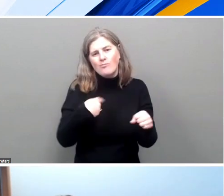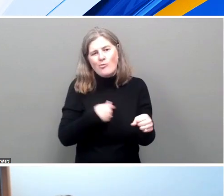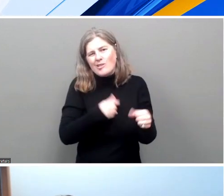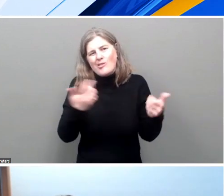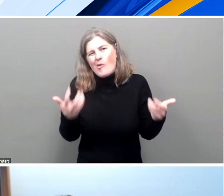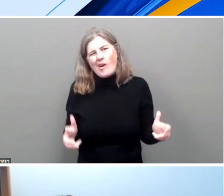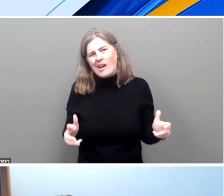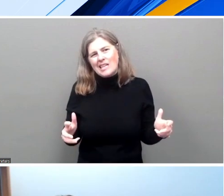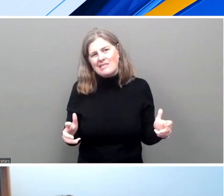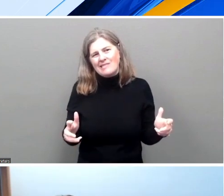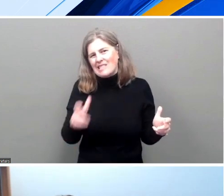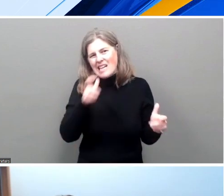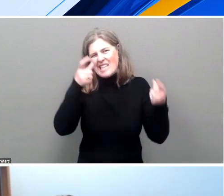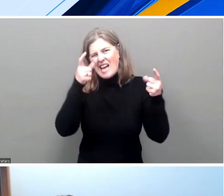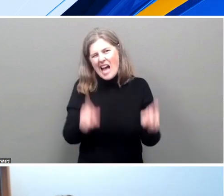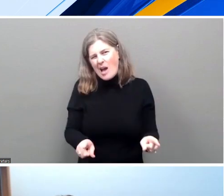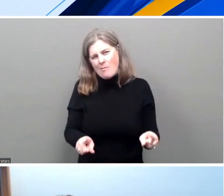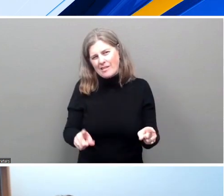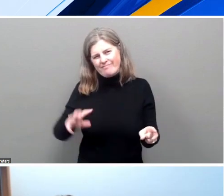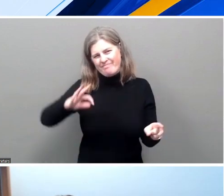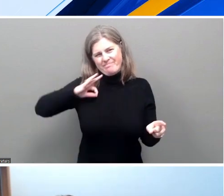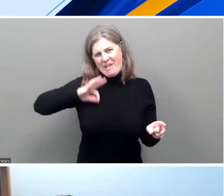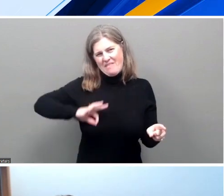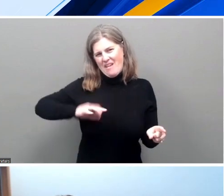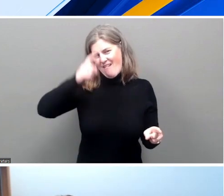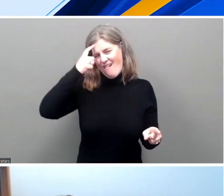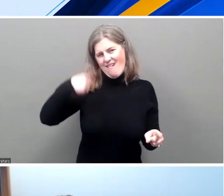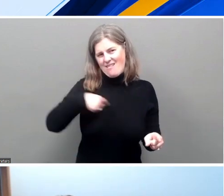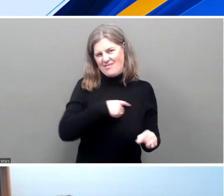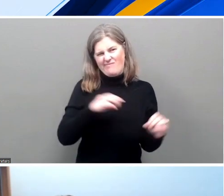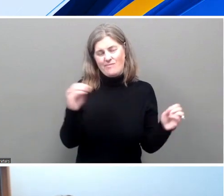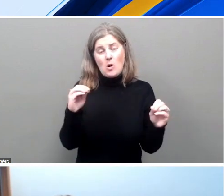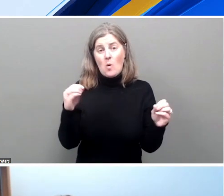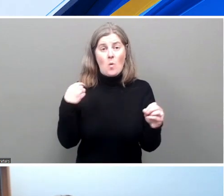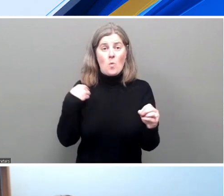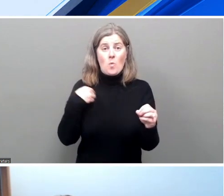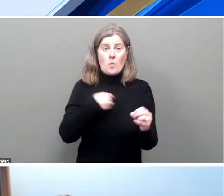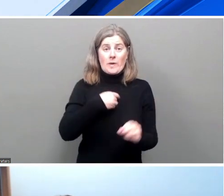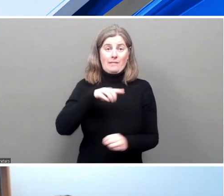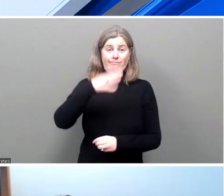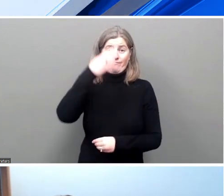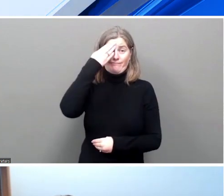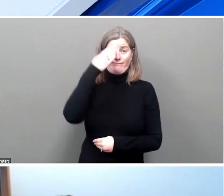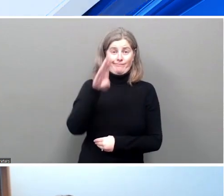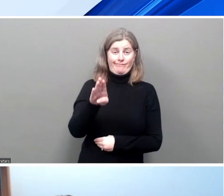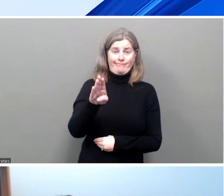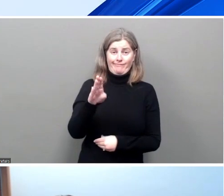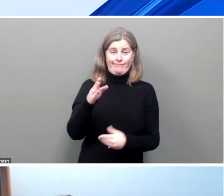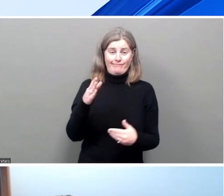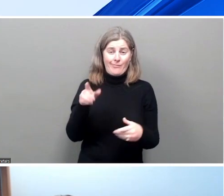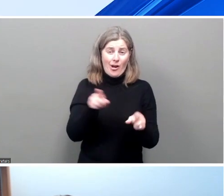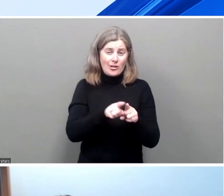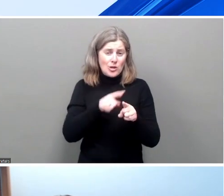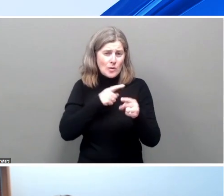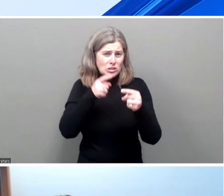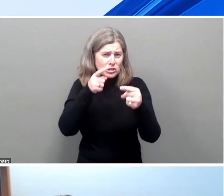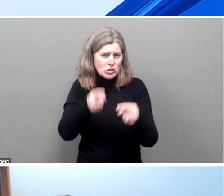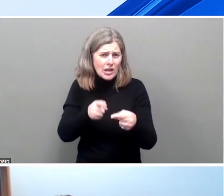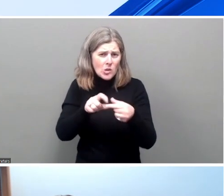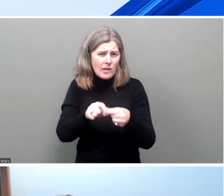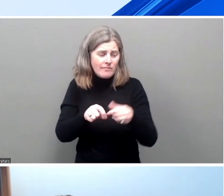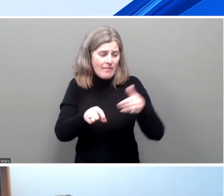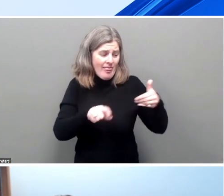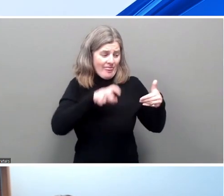it doesn't turn out to be that useful. So we don't know. That's the answer to your question. And we're also struggling with Thanksgiving. Now,